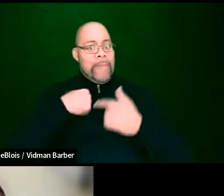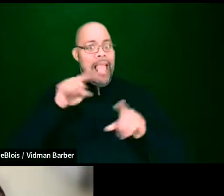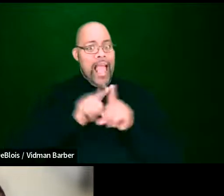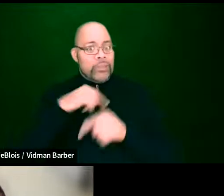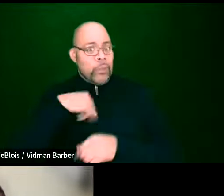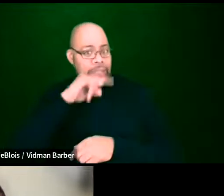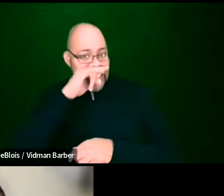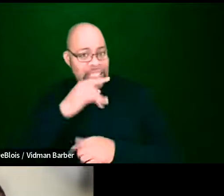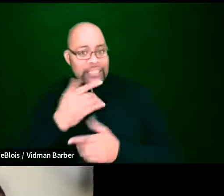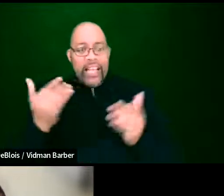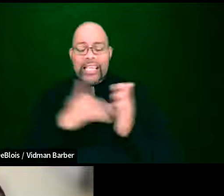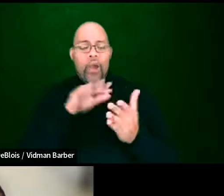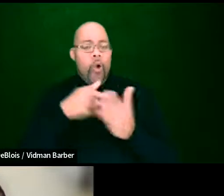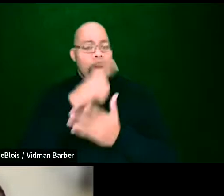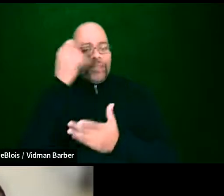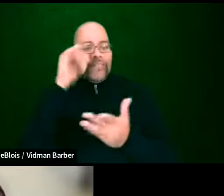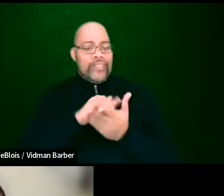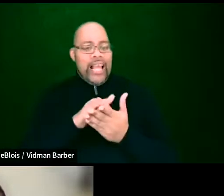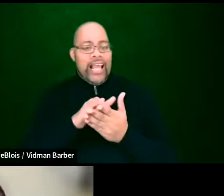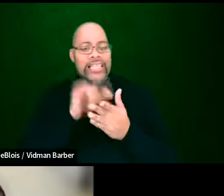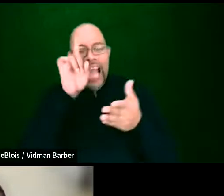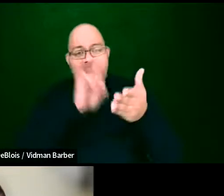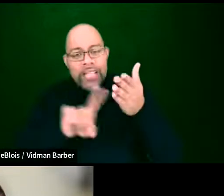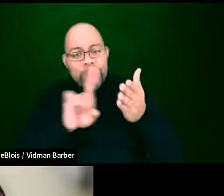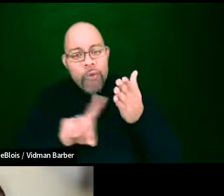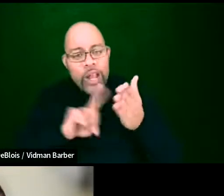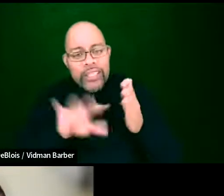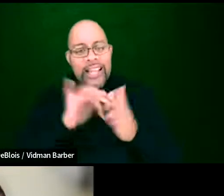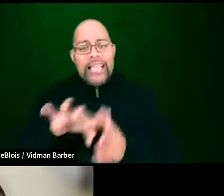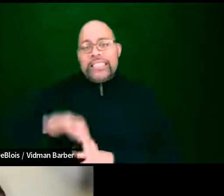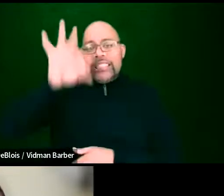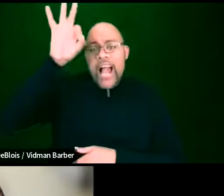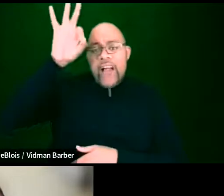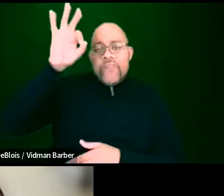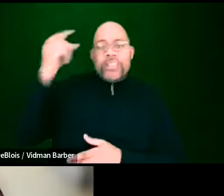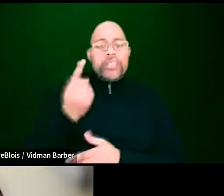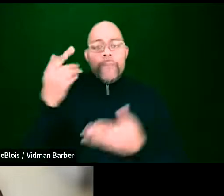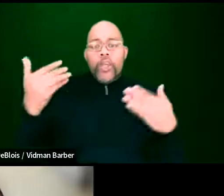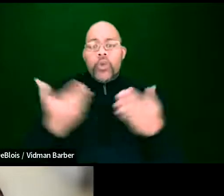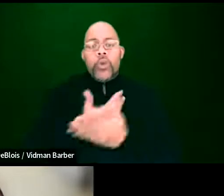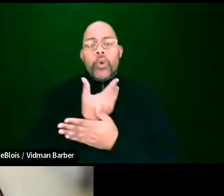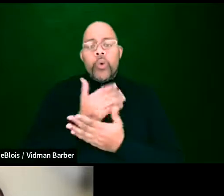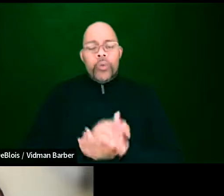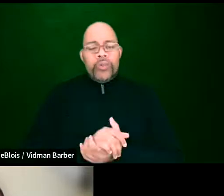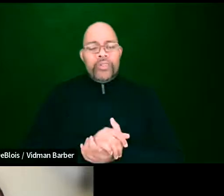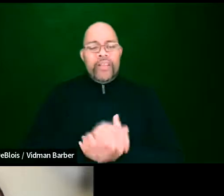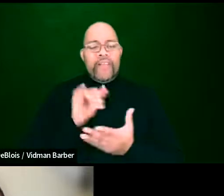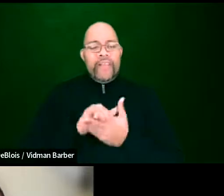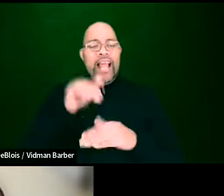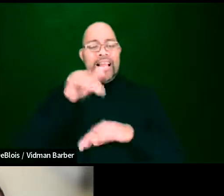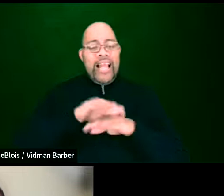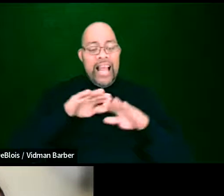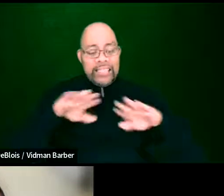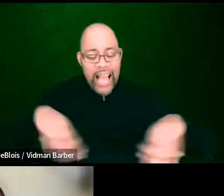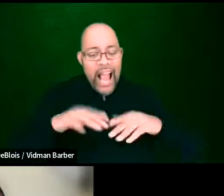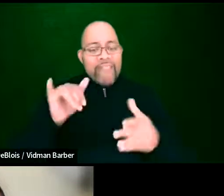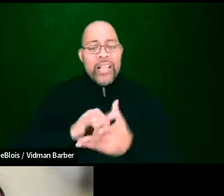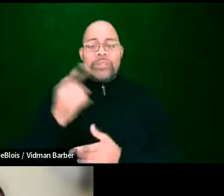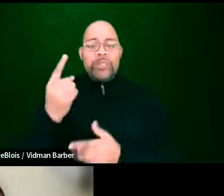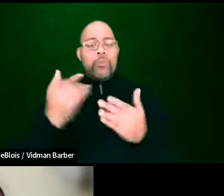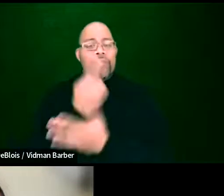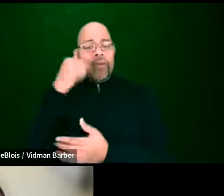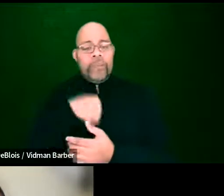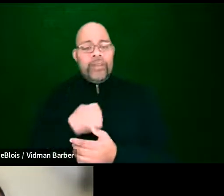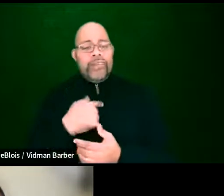child, again, it was all because of that exploration, that discovery. It was something new, and that night dive that was something new for